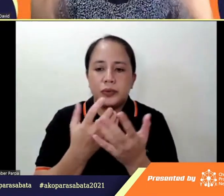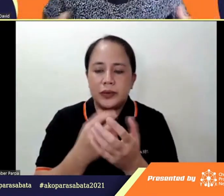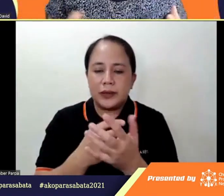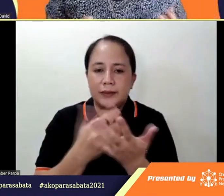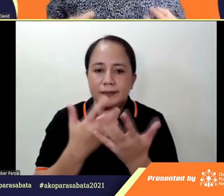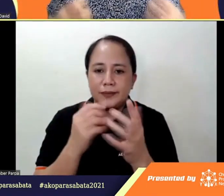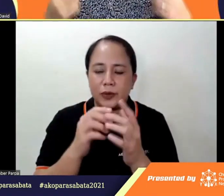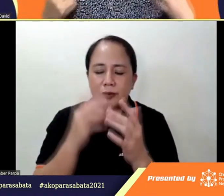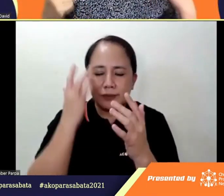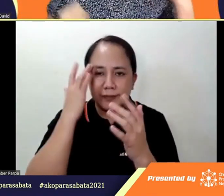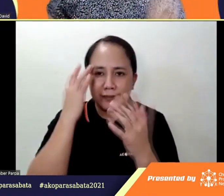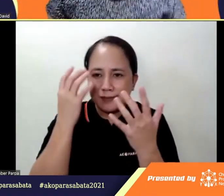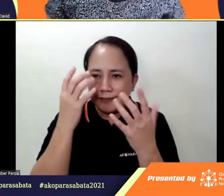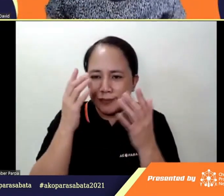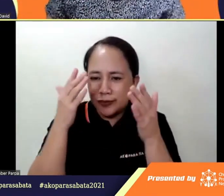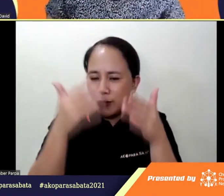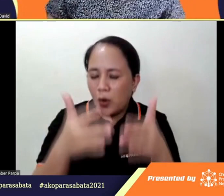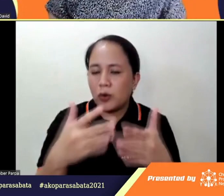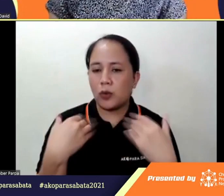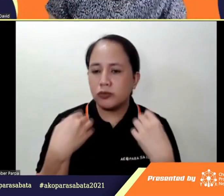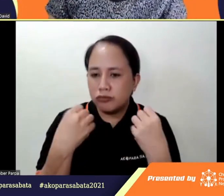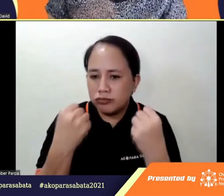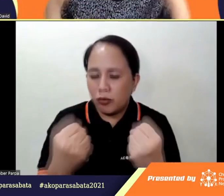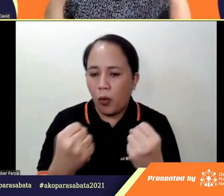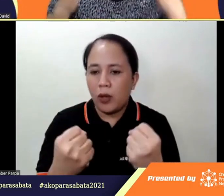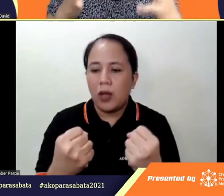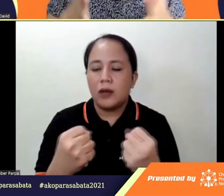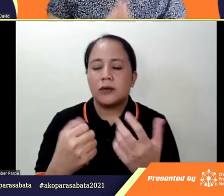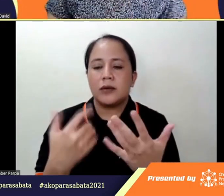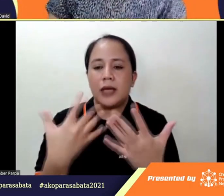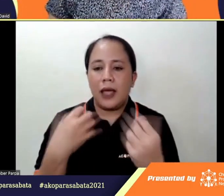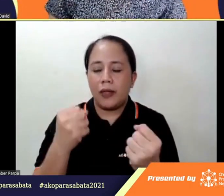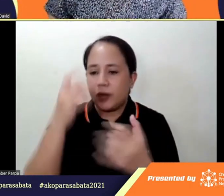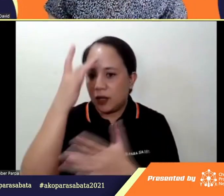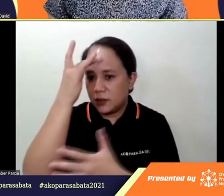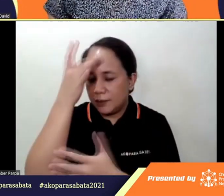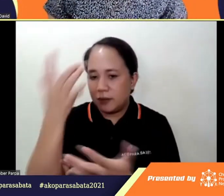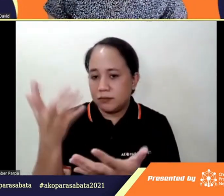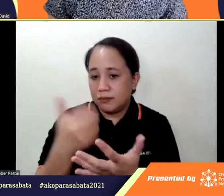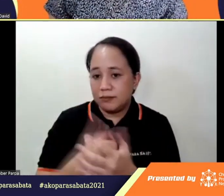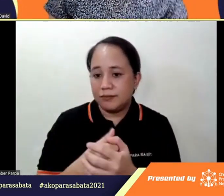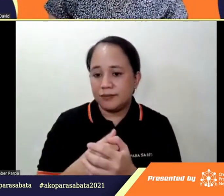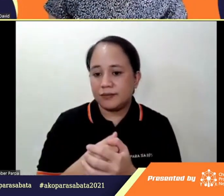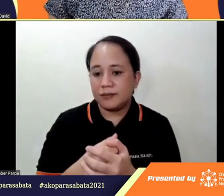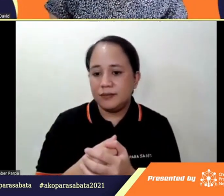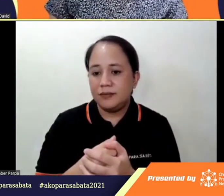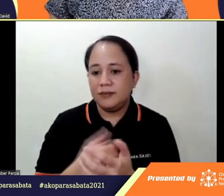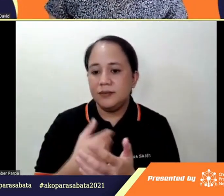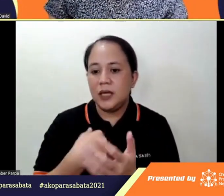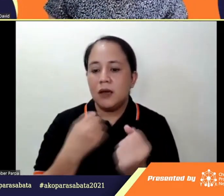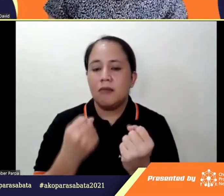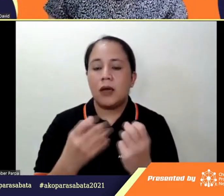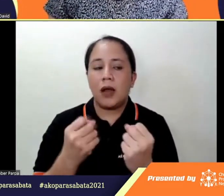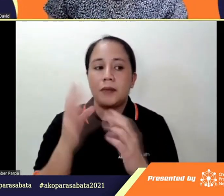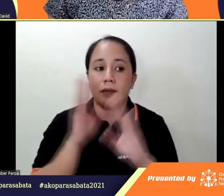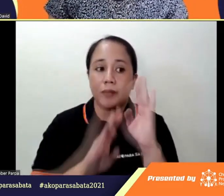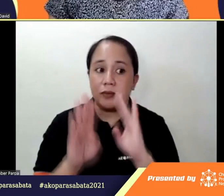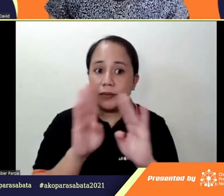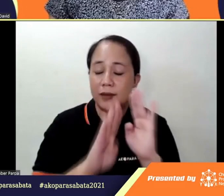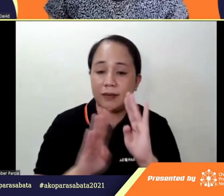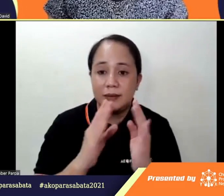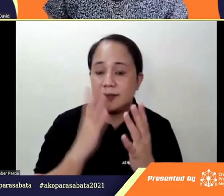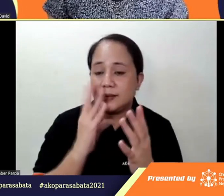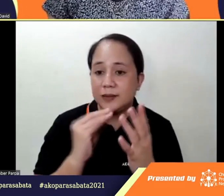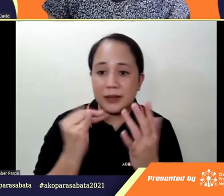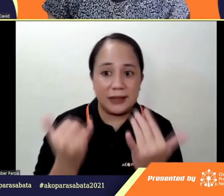keep going, how to be matatag and malusog ang ating isipan kahit na ang dami-daming problemang kinakaharap ngayon ng